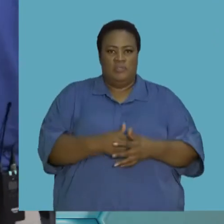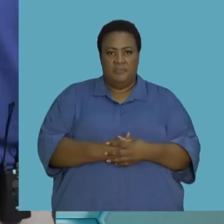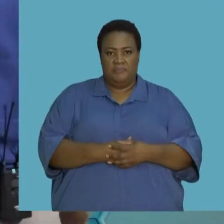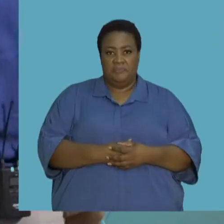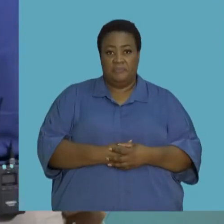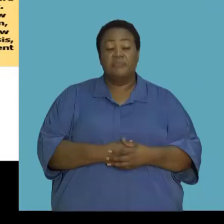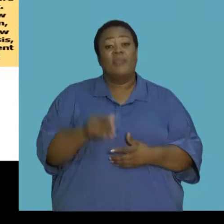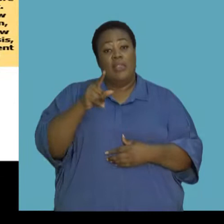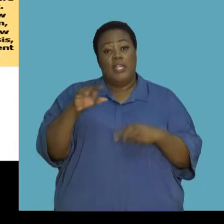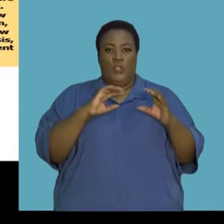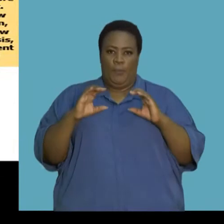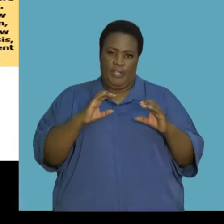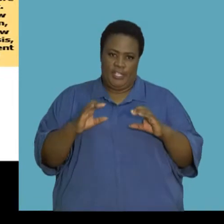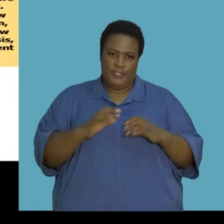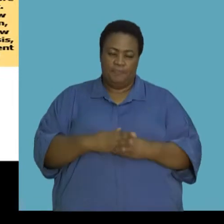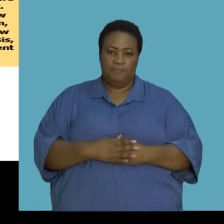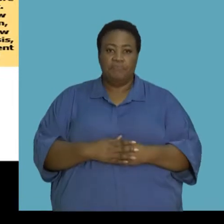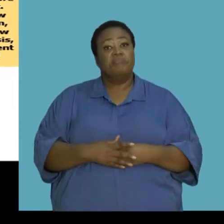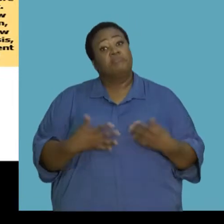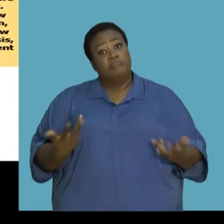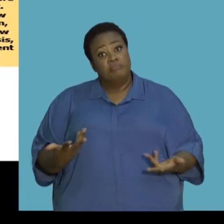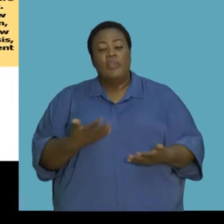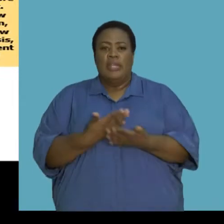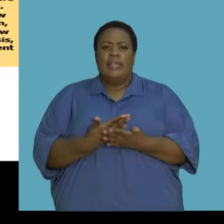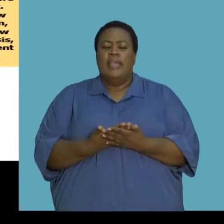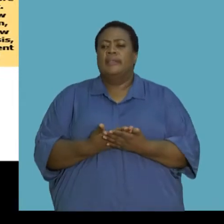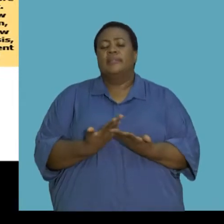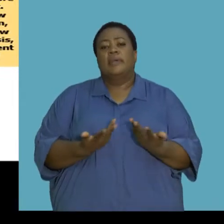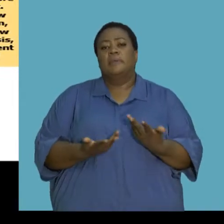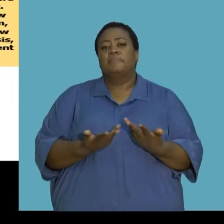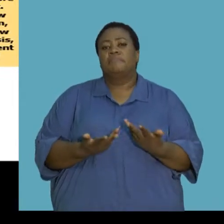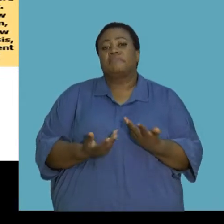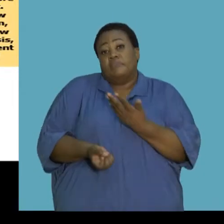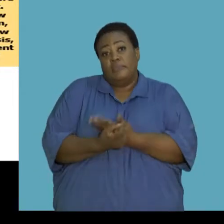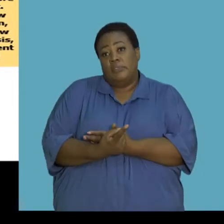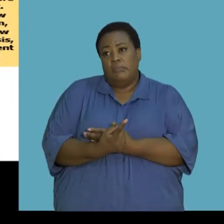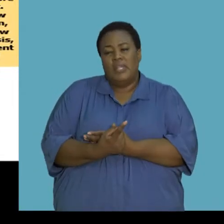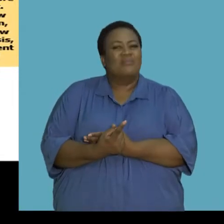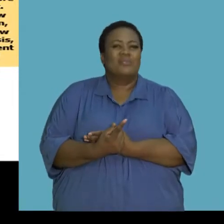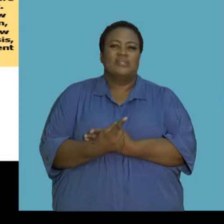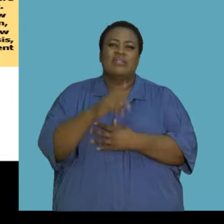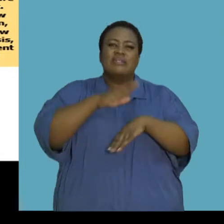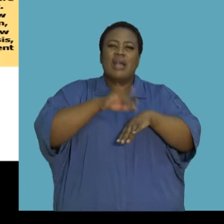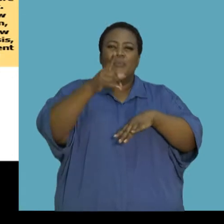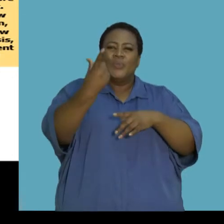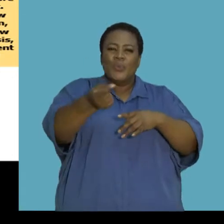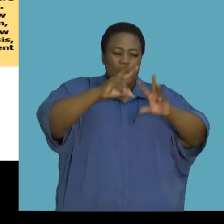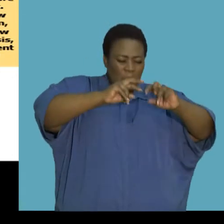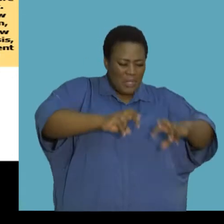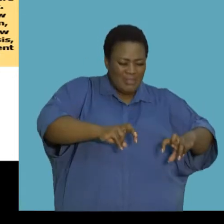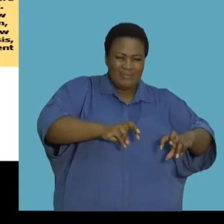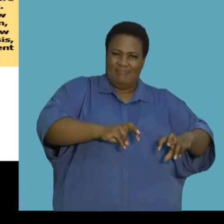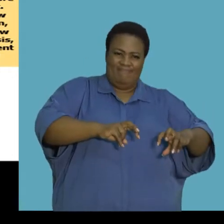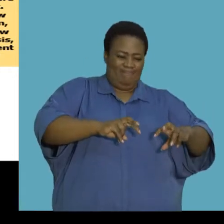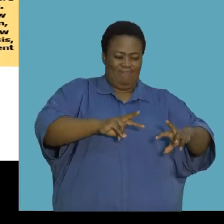the communication bit. However, there is a possibility that when you carried out your investigation, it did not work. So what happens